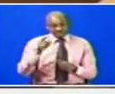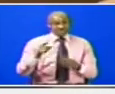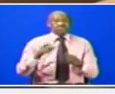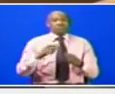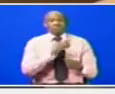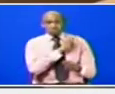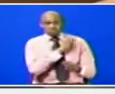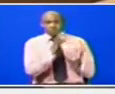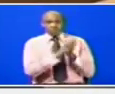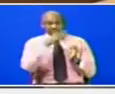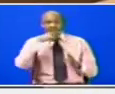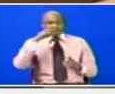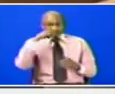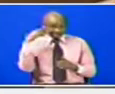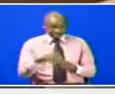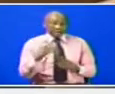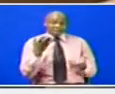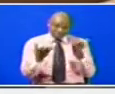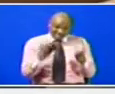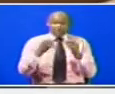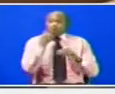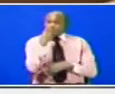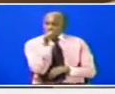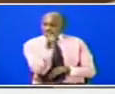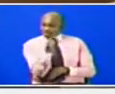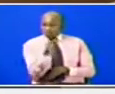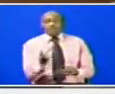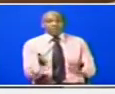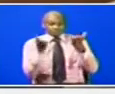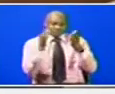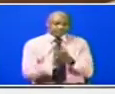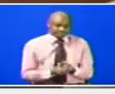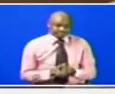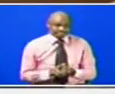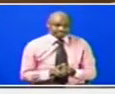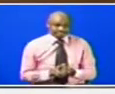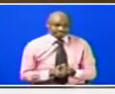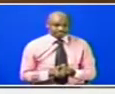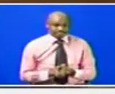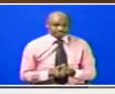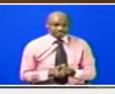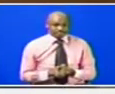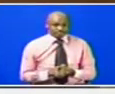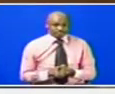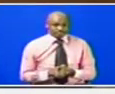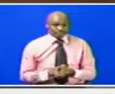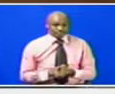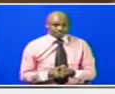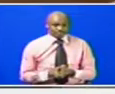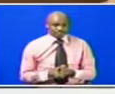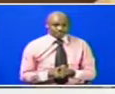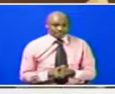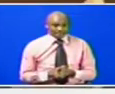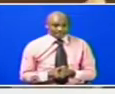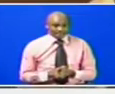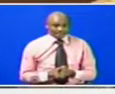and Russia. At least Hong Kong, there's something to prove around. Yeah. Fonto, why are you